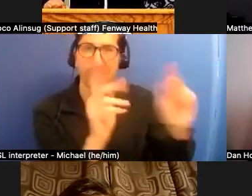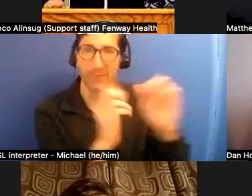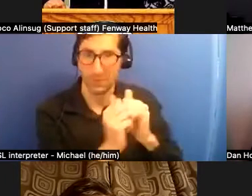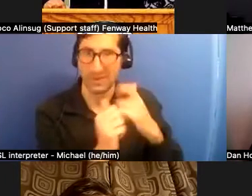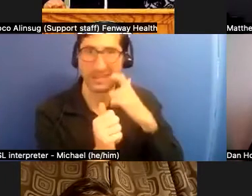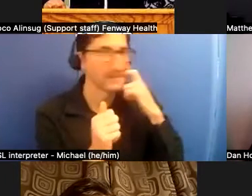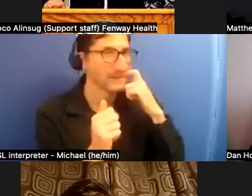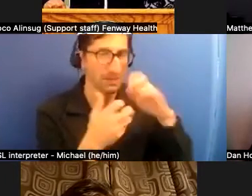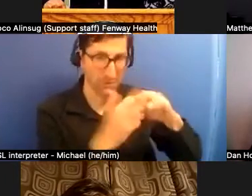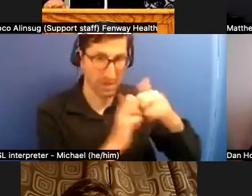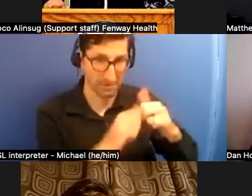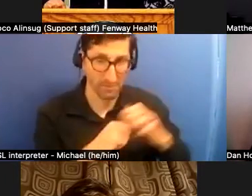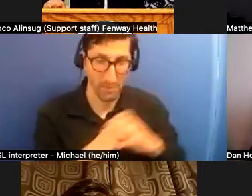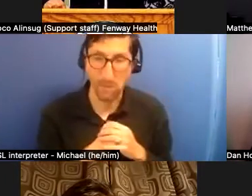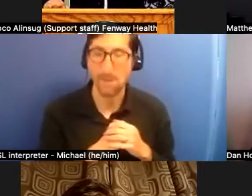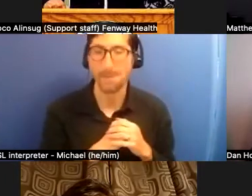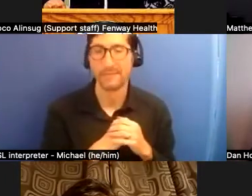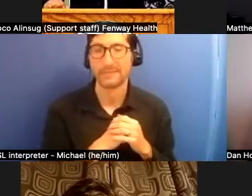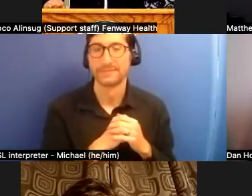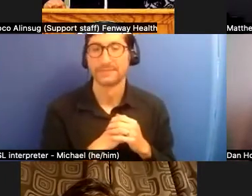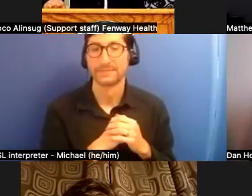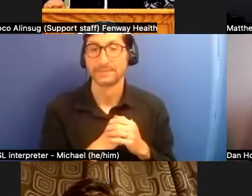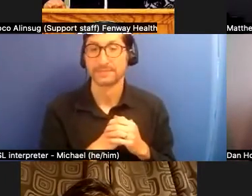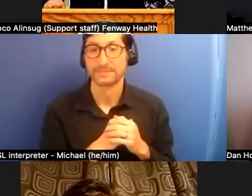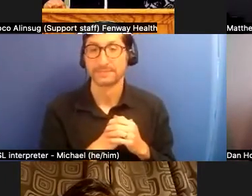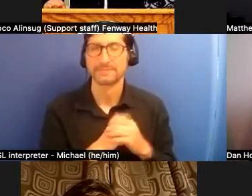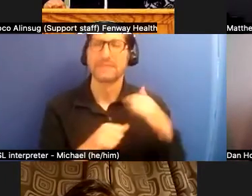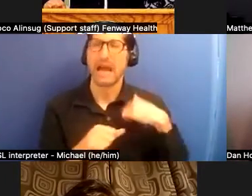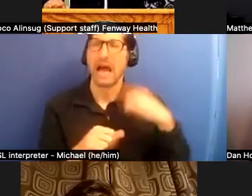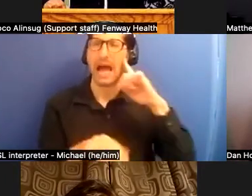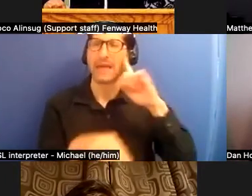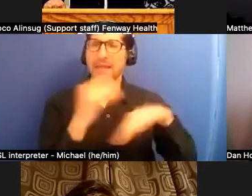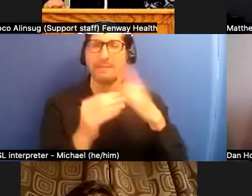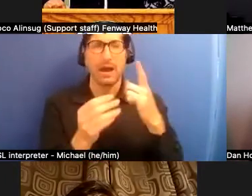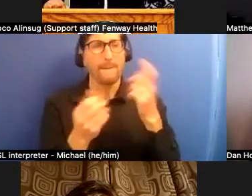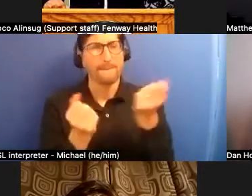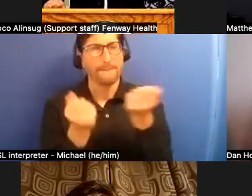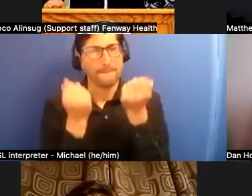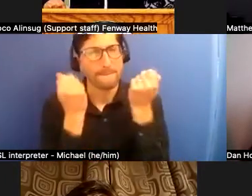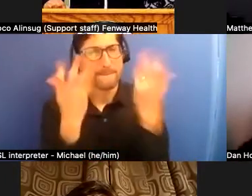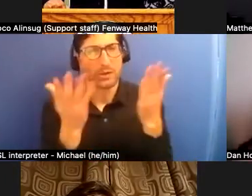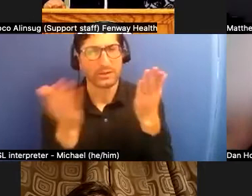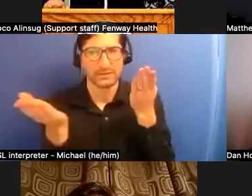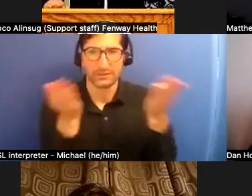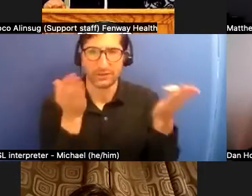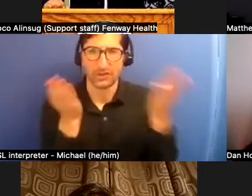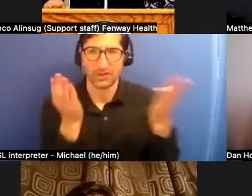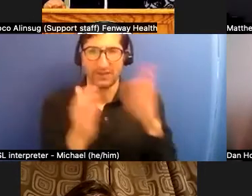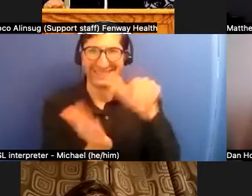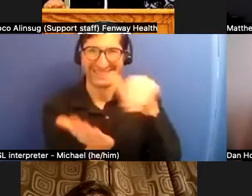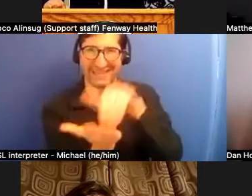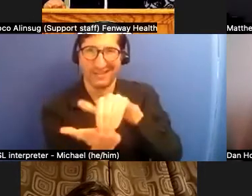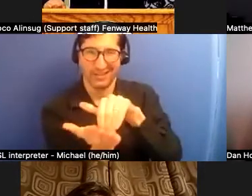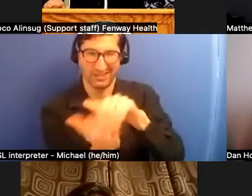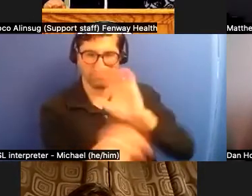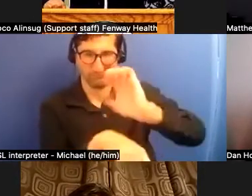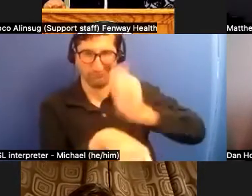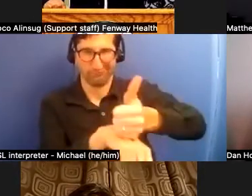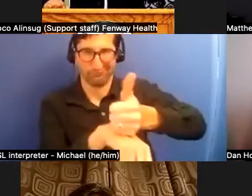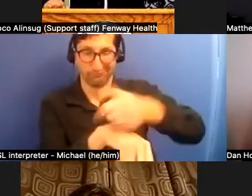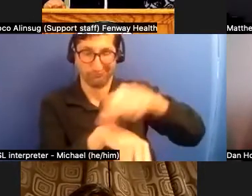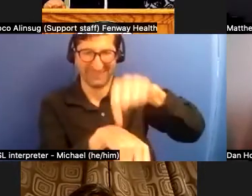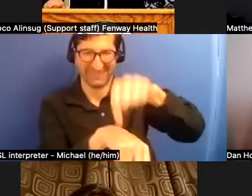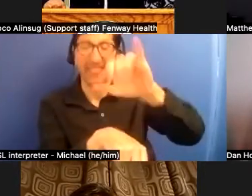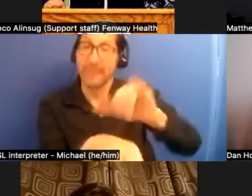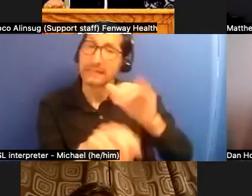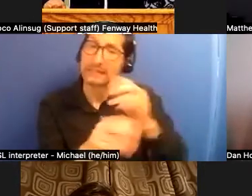a safe consumption site, what I really think about is a multi-service center. And it's a multi-service center that happens to also provide people a safe place to